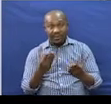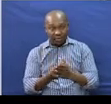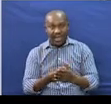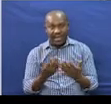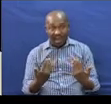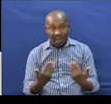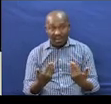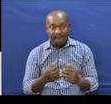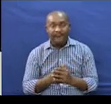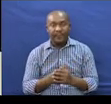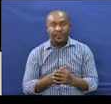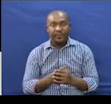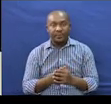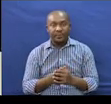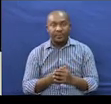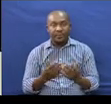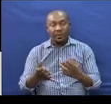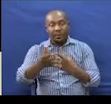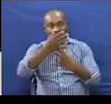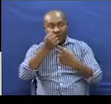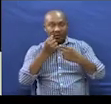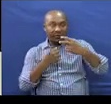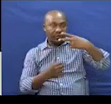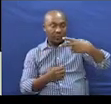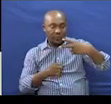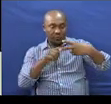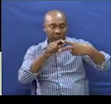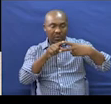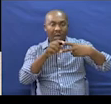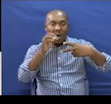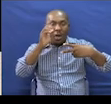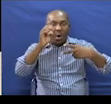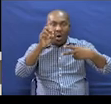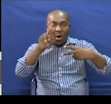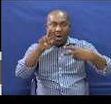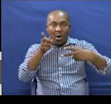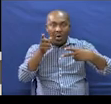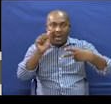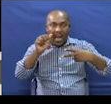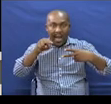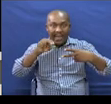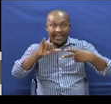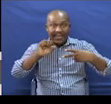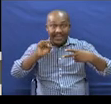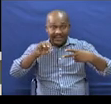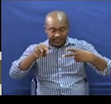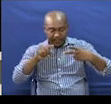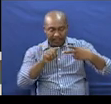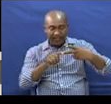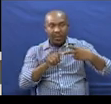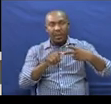have two main areas. We have organism, we have geographical area